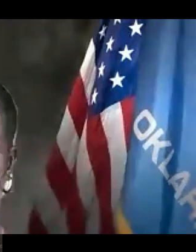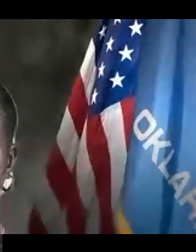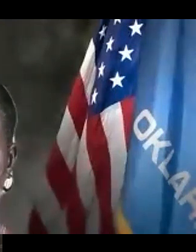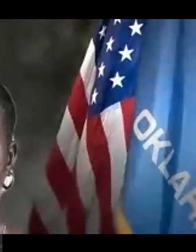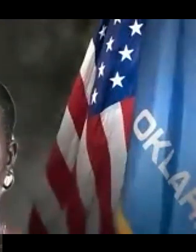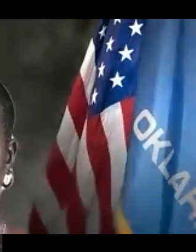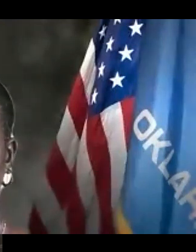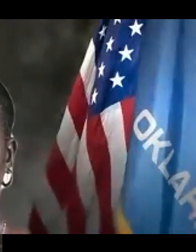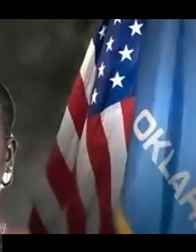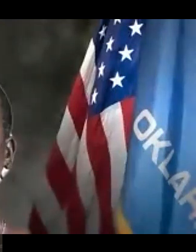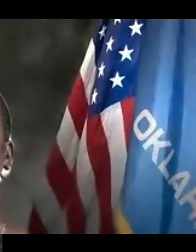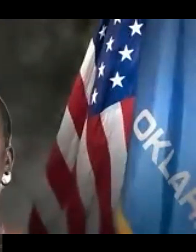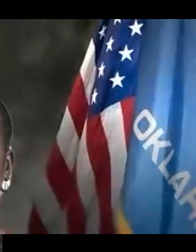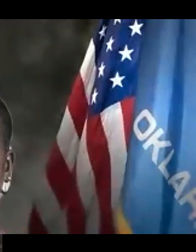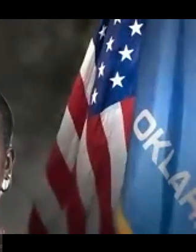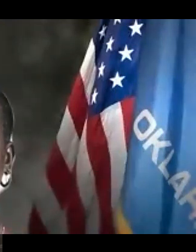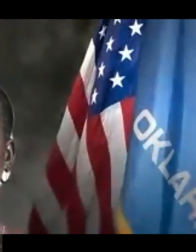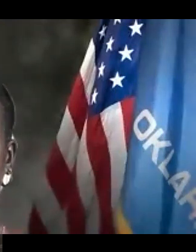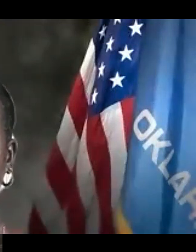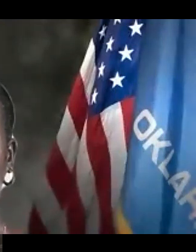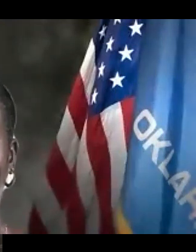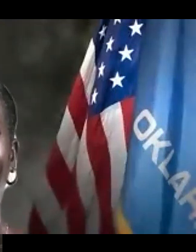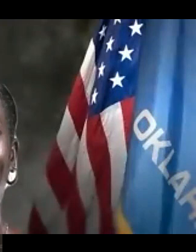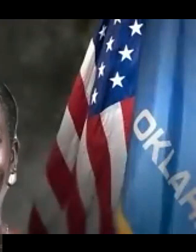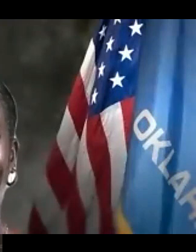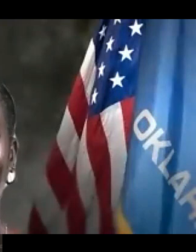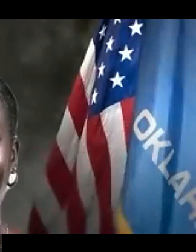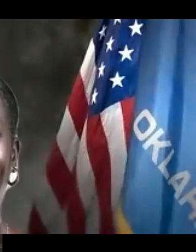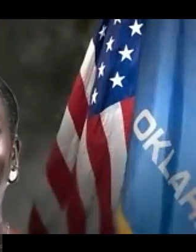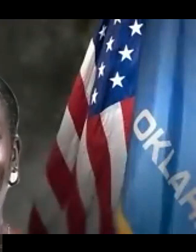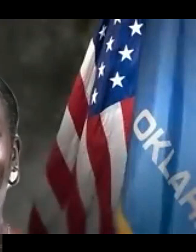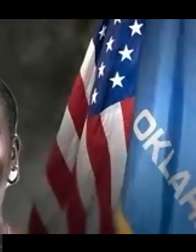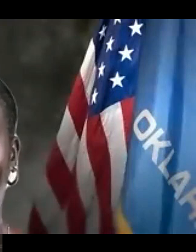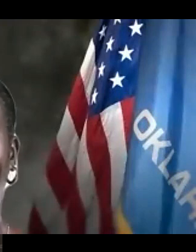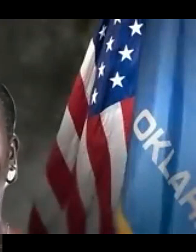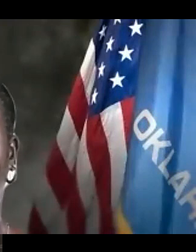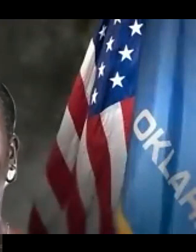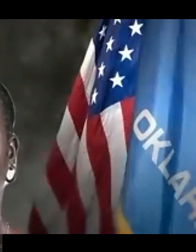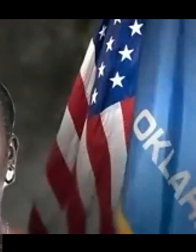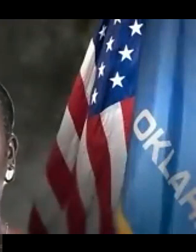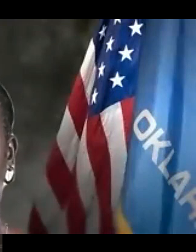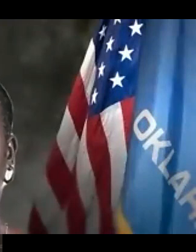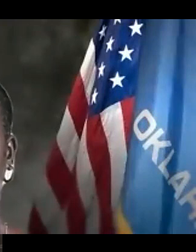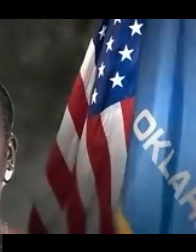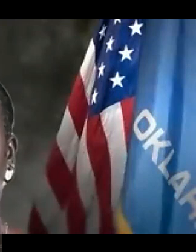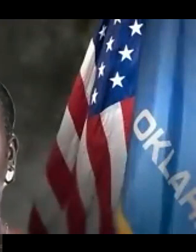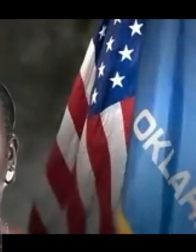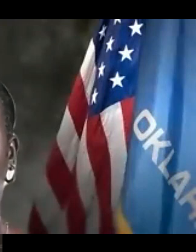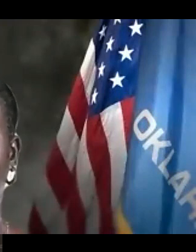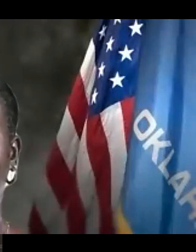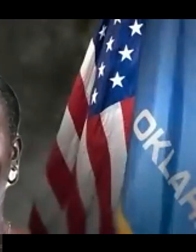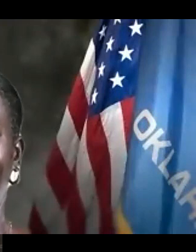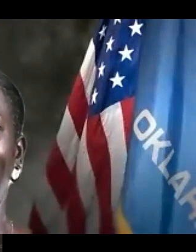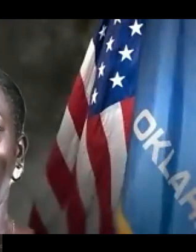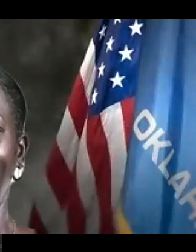we wanted to get different results. I mean, and so it really freed us up to be able to do some creative things like the brief therapeutic